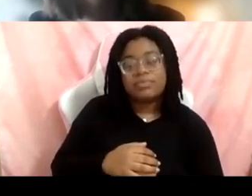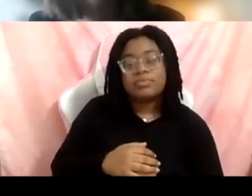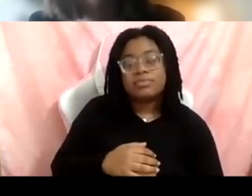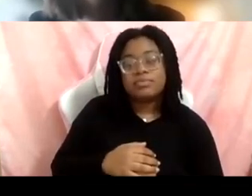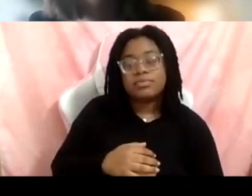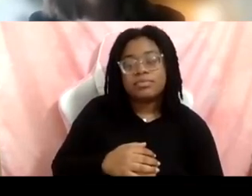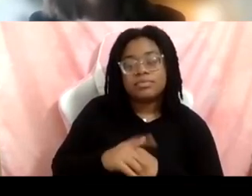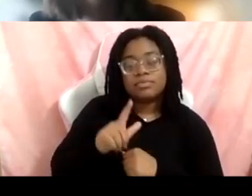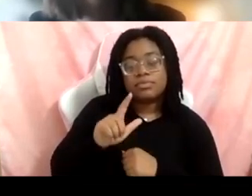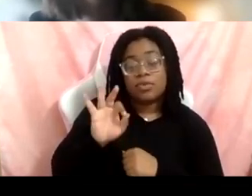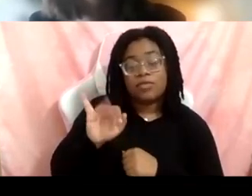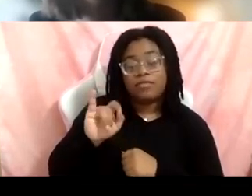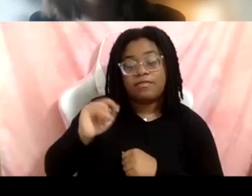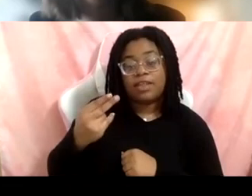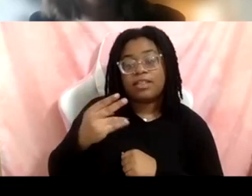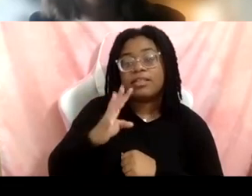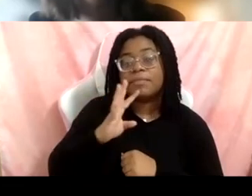I would say that